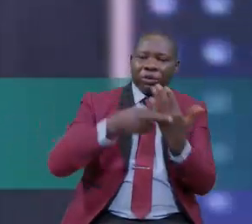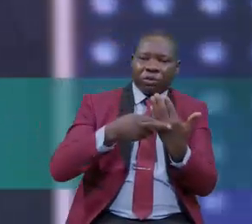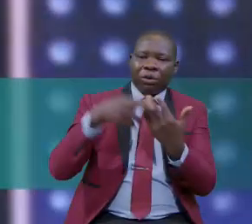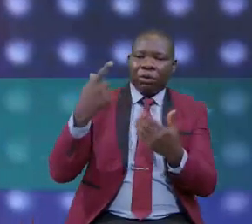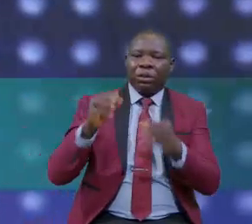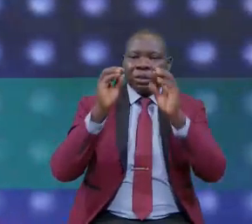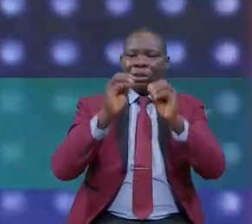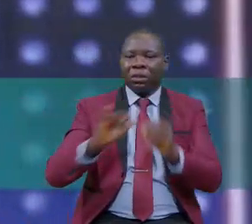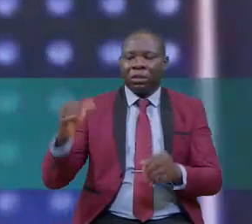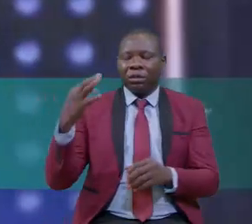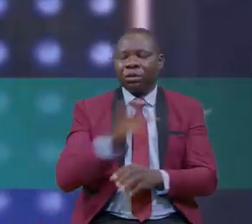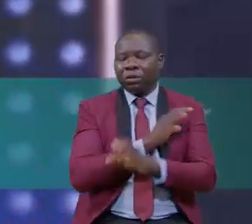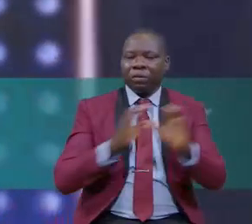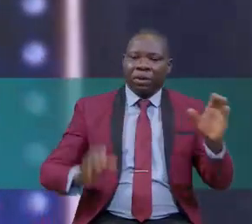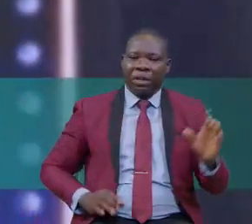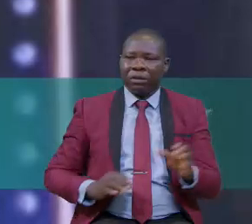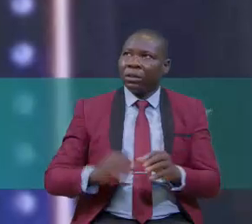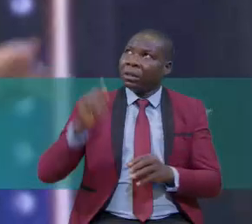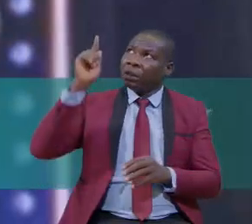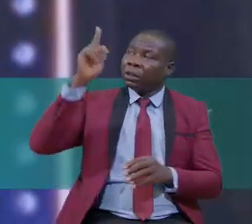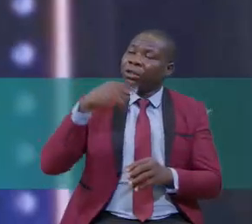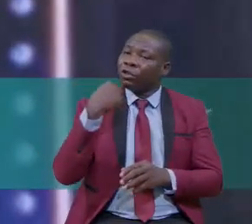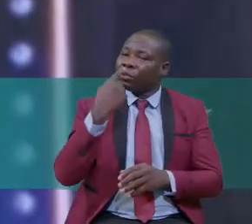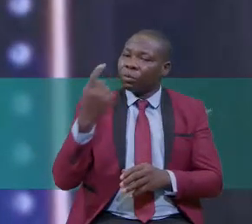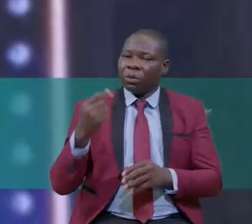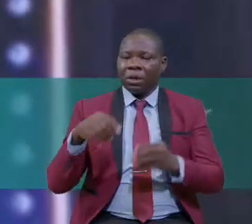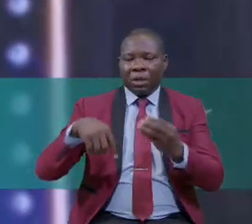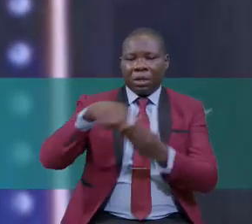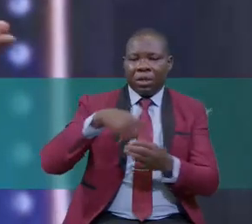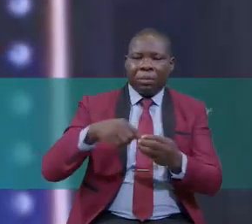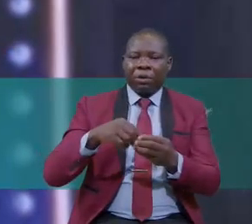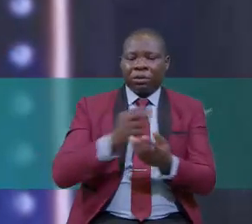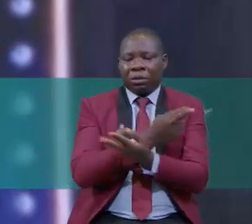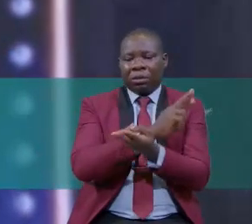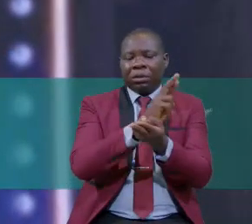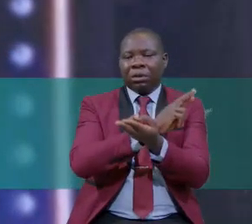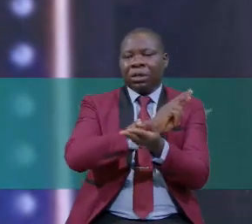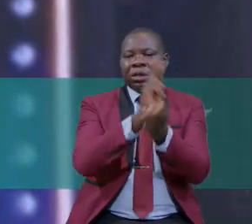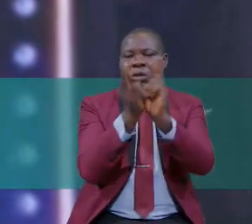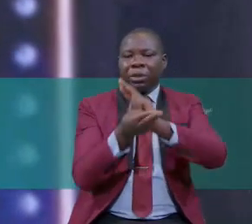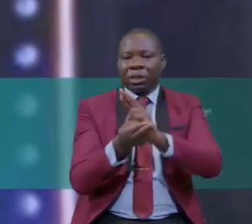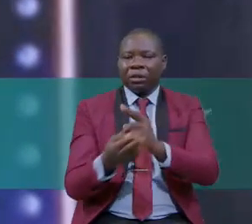of Christ. He spoke here about repentance. Restore that. He spoke about